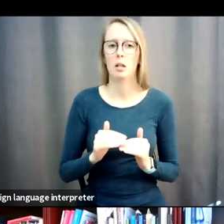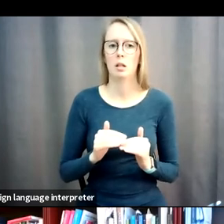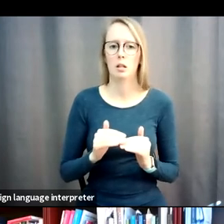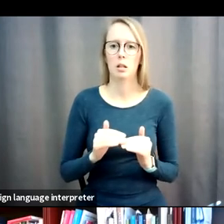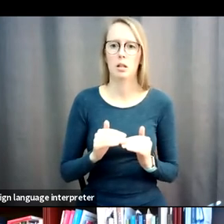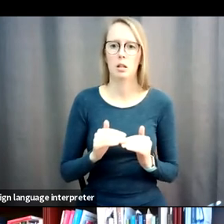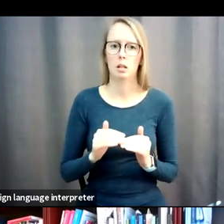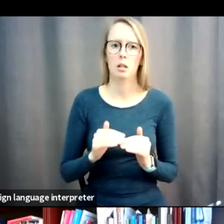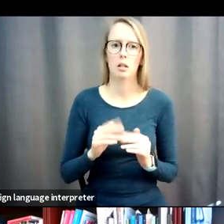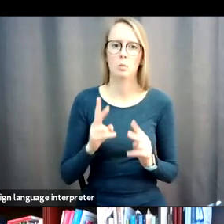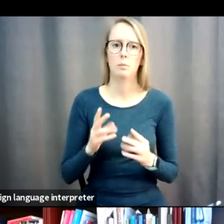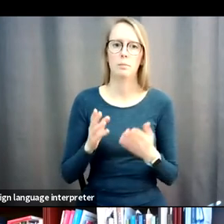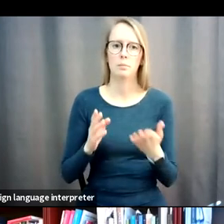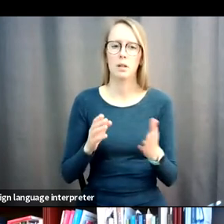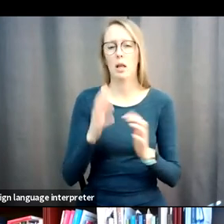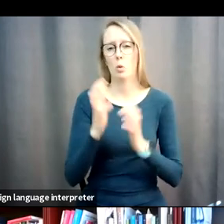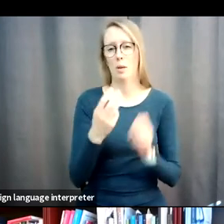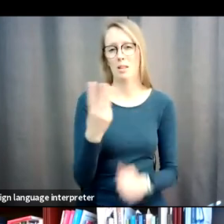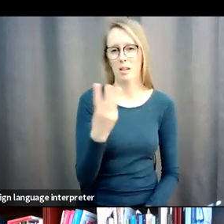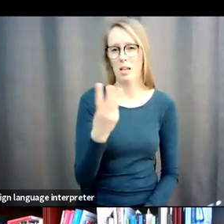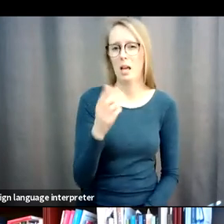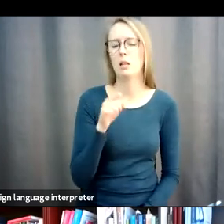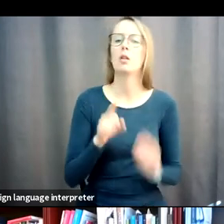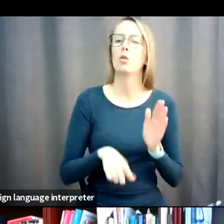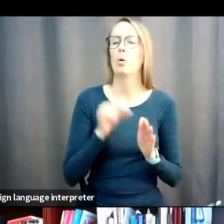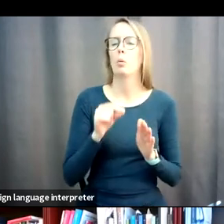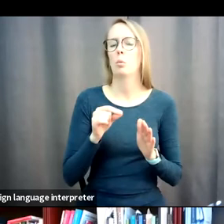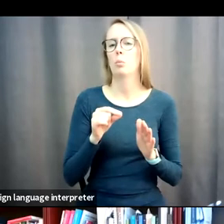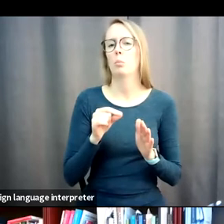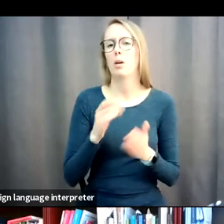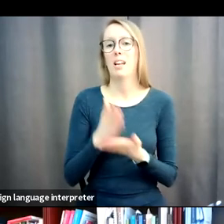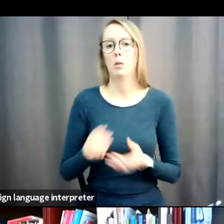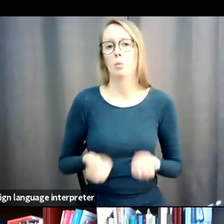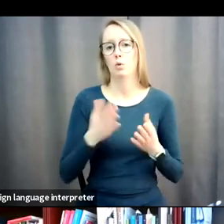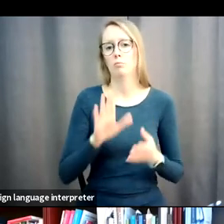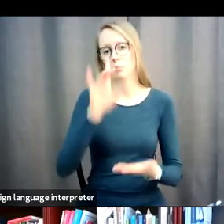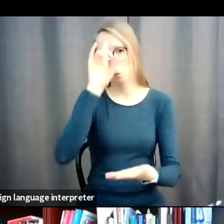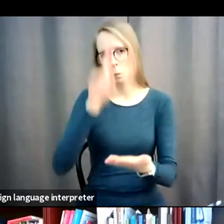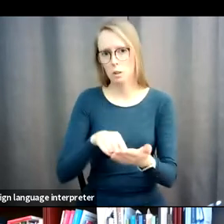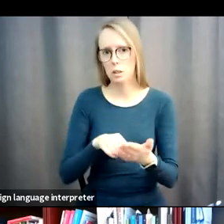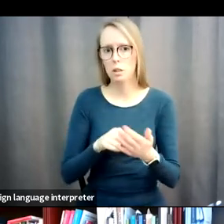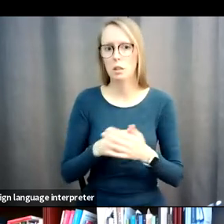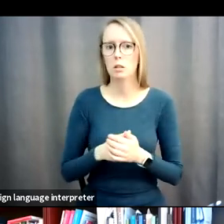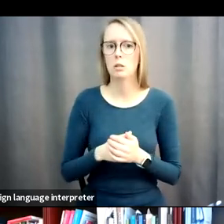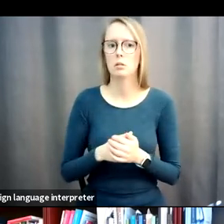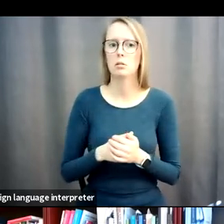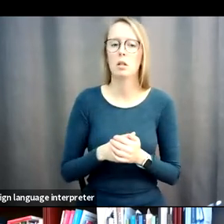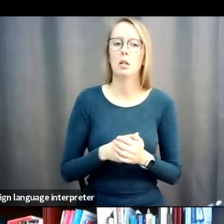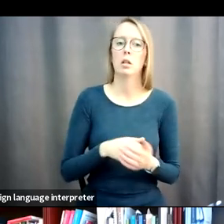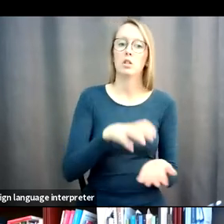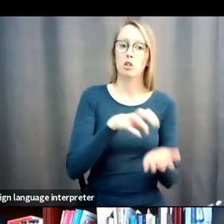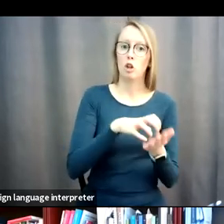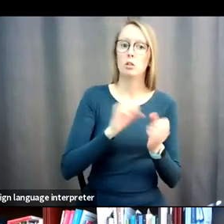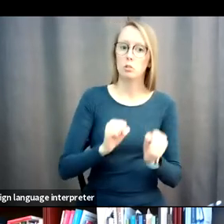it runs like this. It's number three that talks about the right to express their views. States parties shall ensure